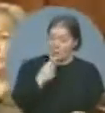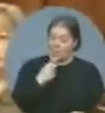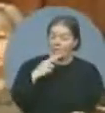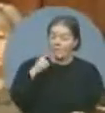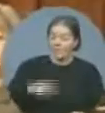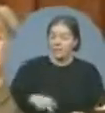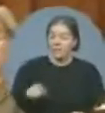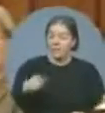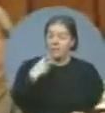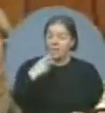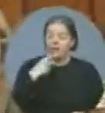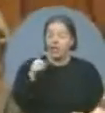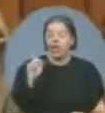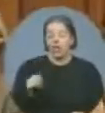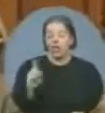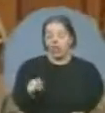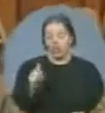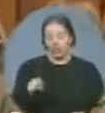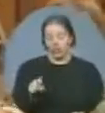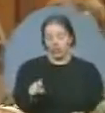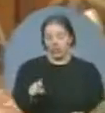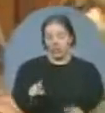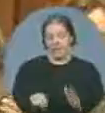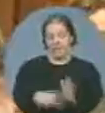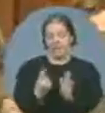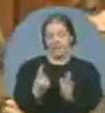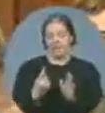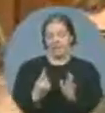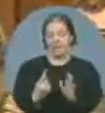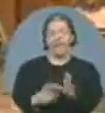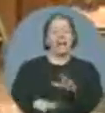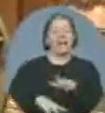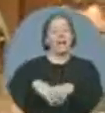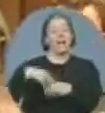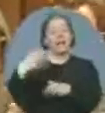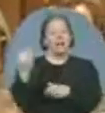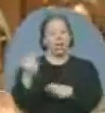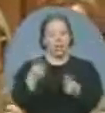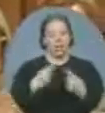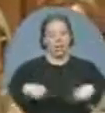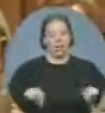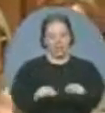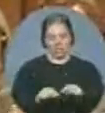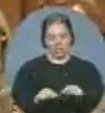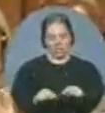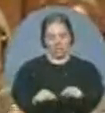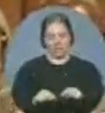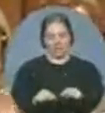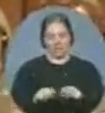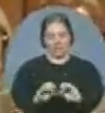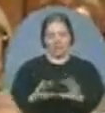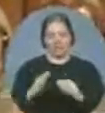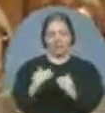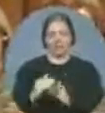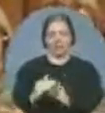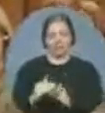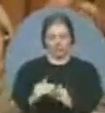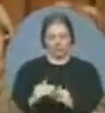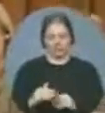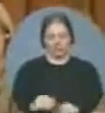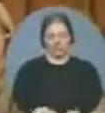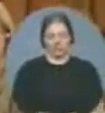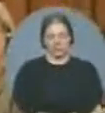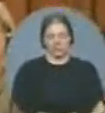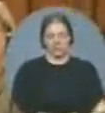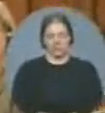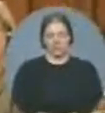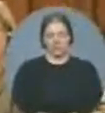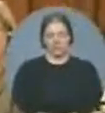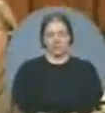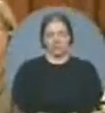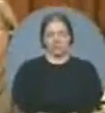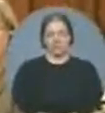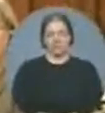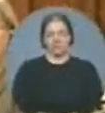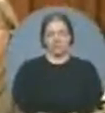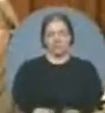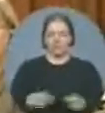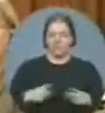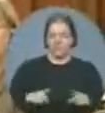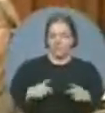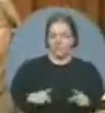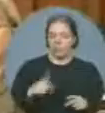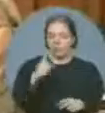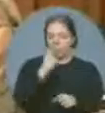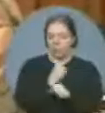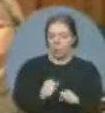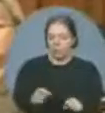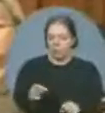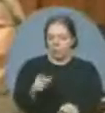the House of Commons. Well, he has to defend himself. He doesn't have the guts. He doesn't believe it. If he really believes in what he's